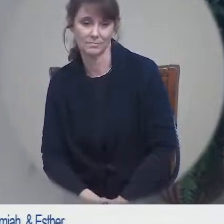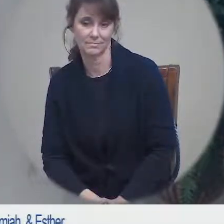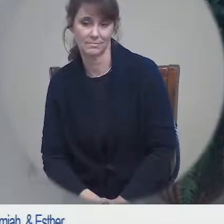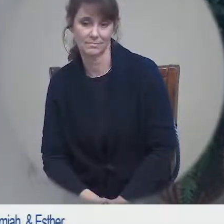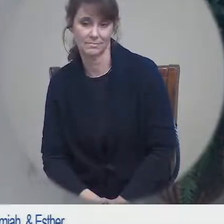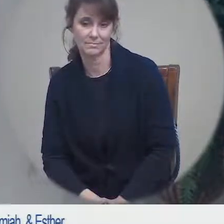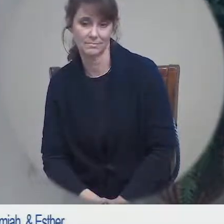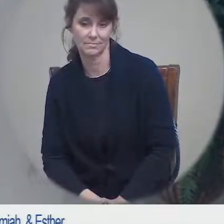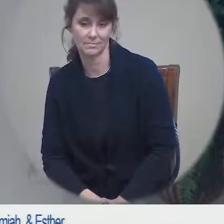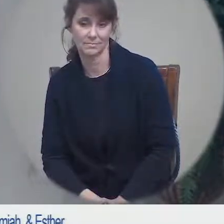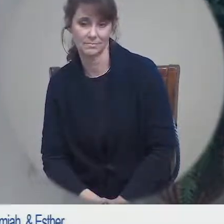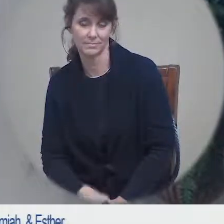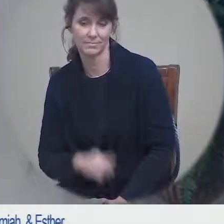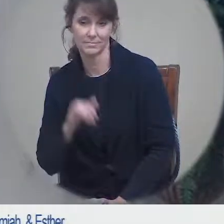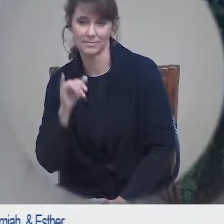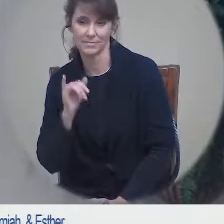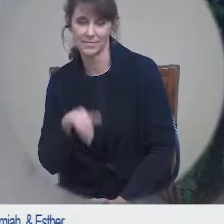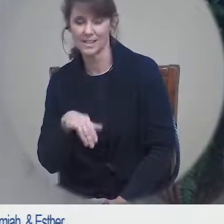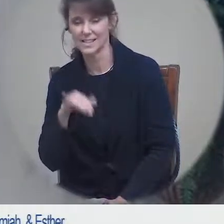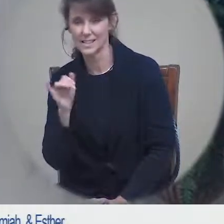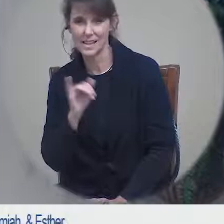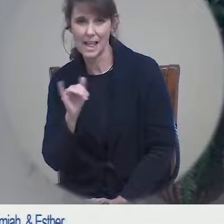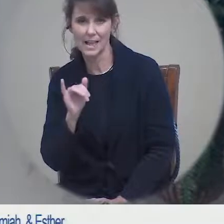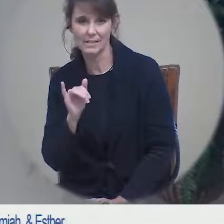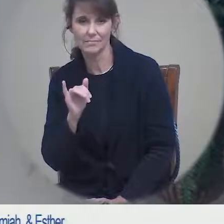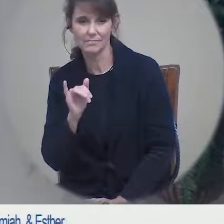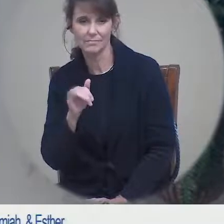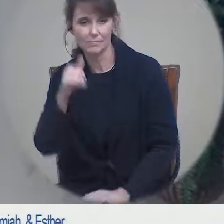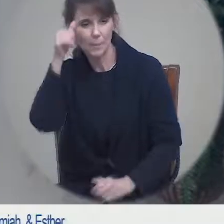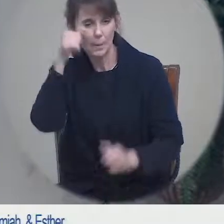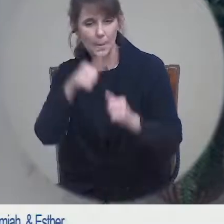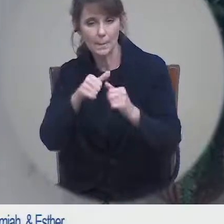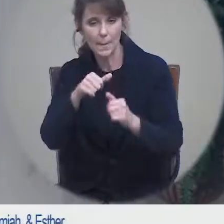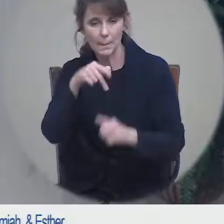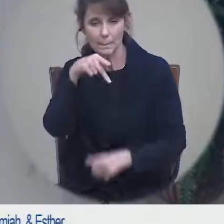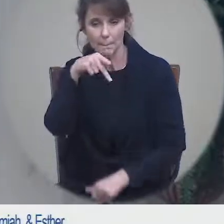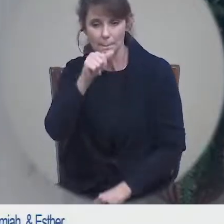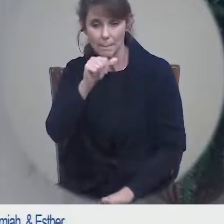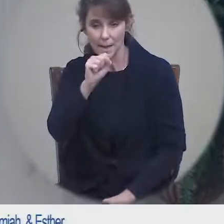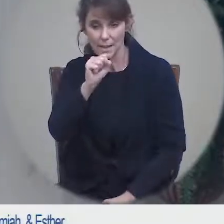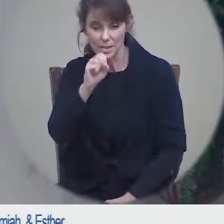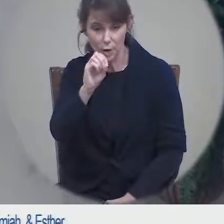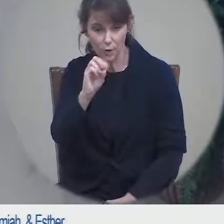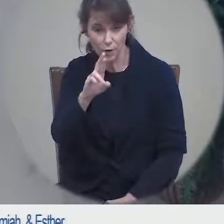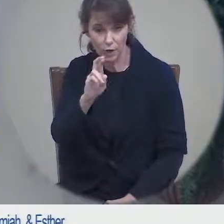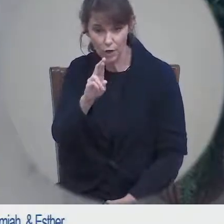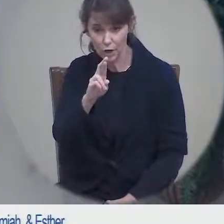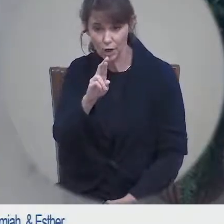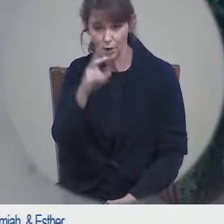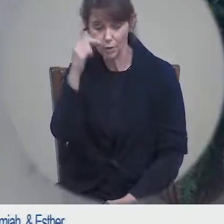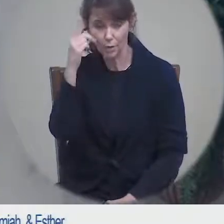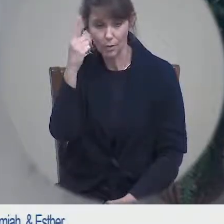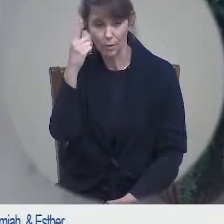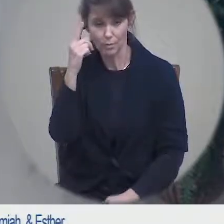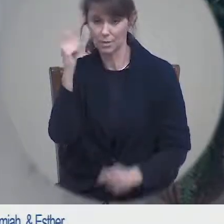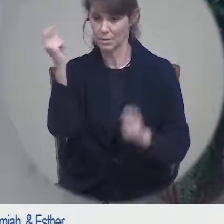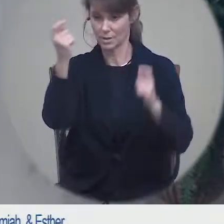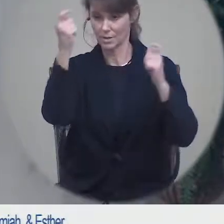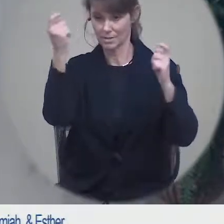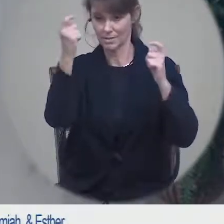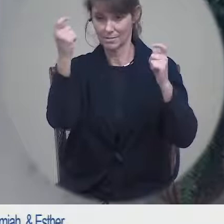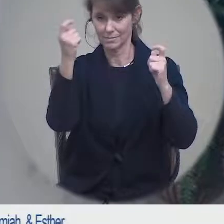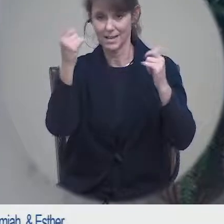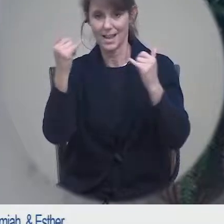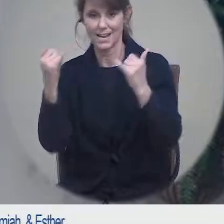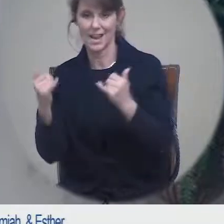the post-exilic Passover. Just as Passover commemorated their deliverance from the Egyptian bondage,